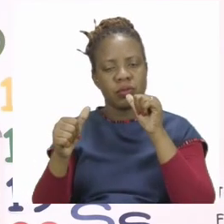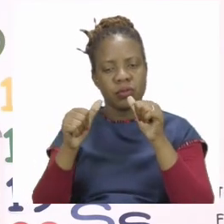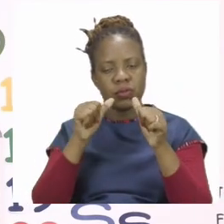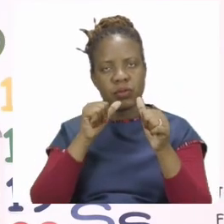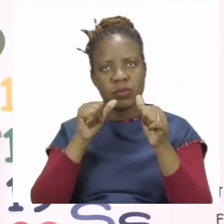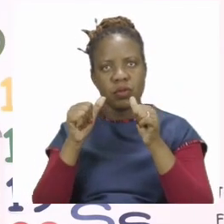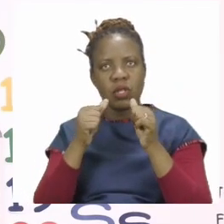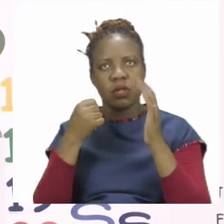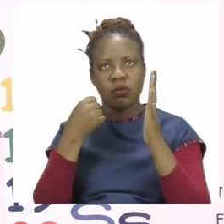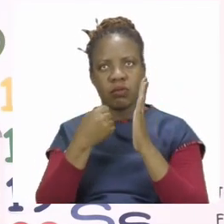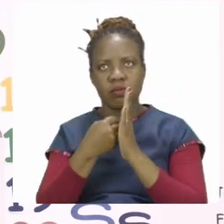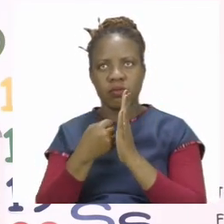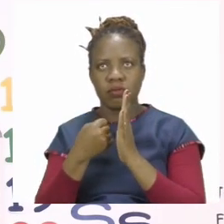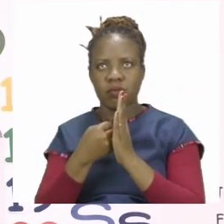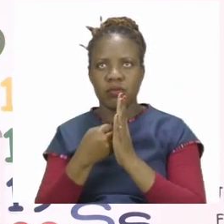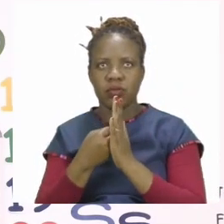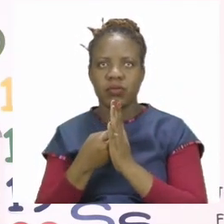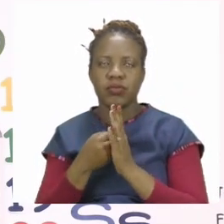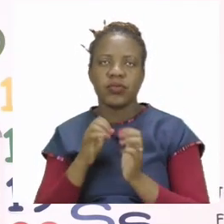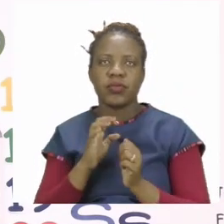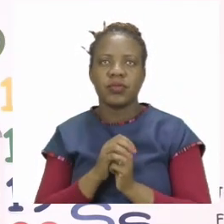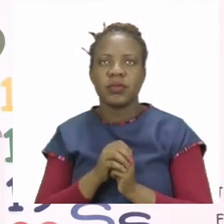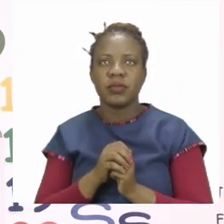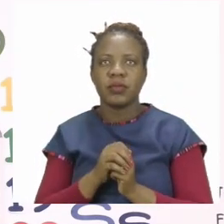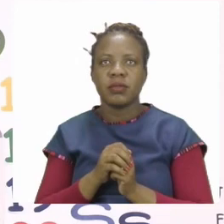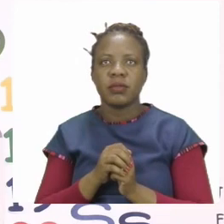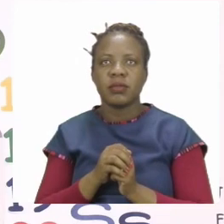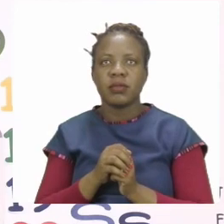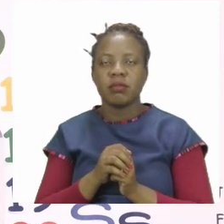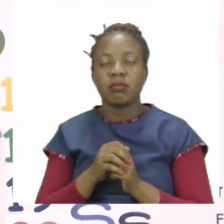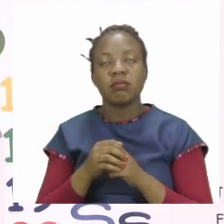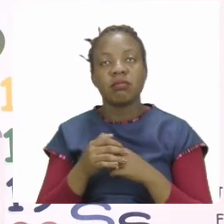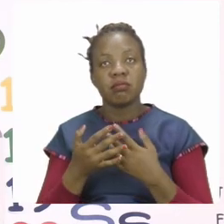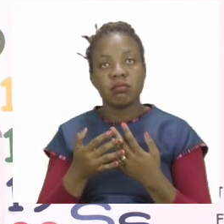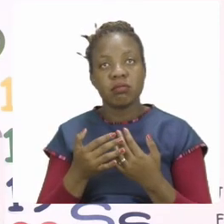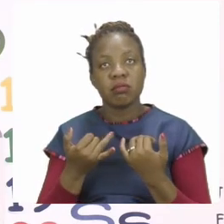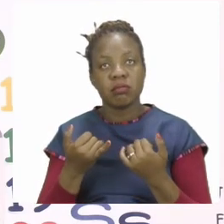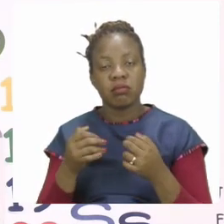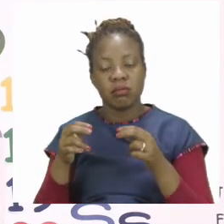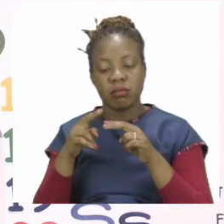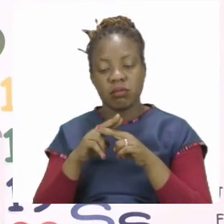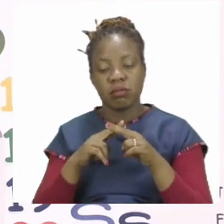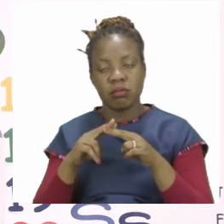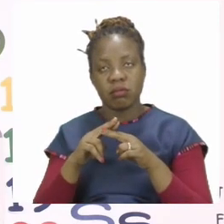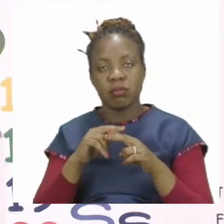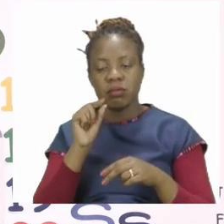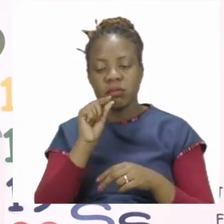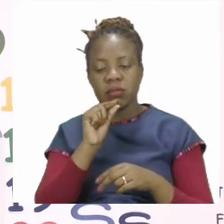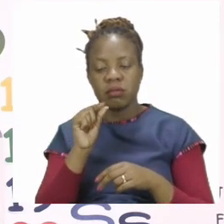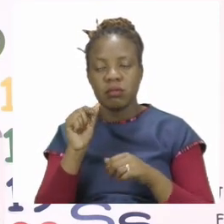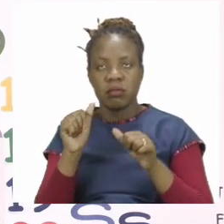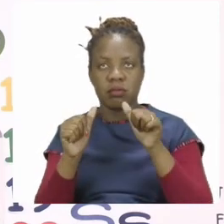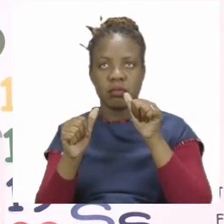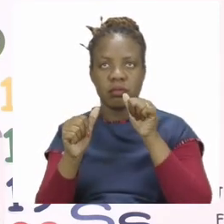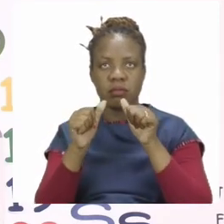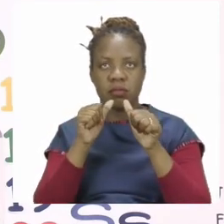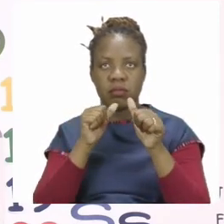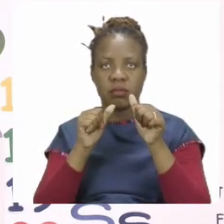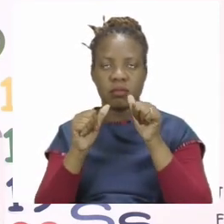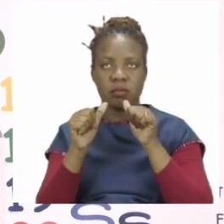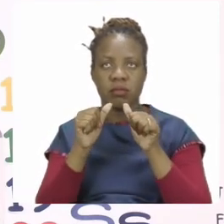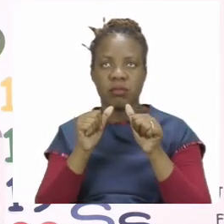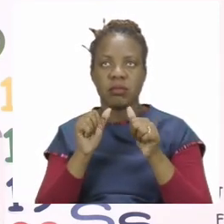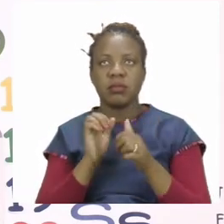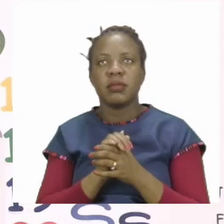grass. And in this case, I used the word eat in my